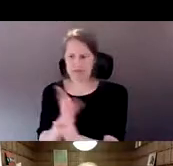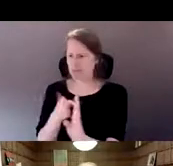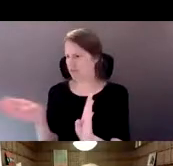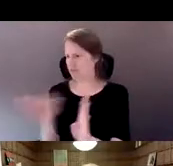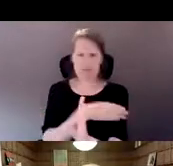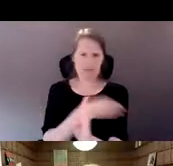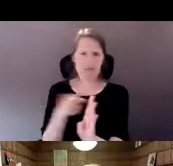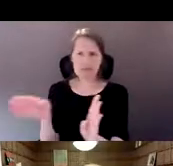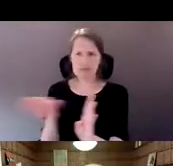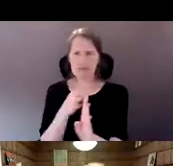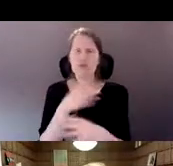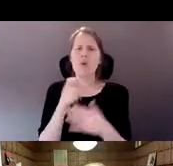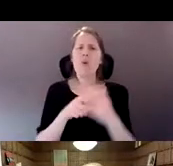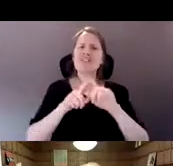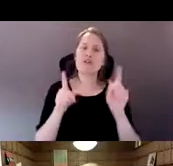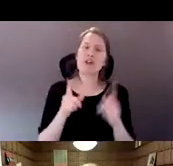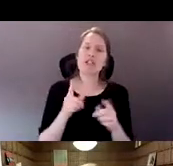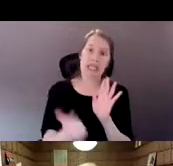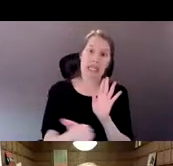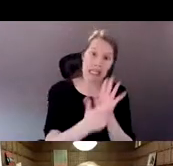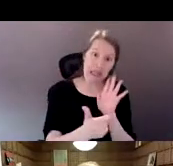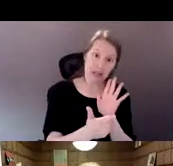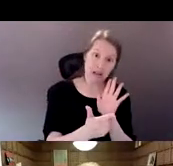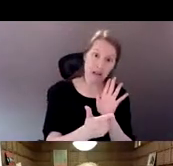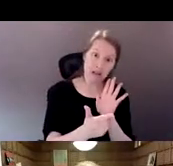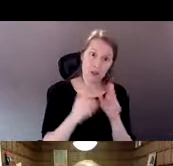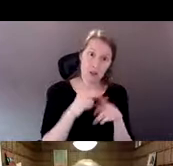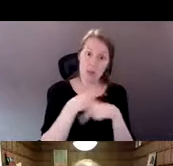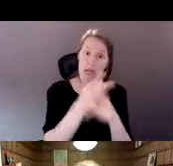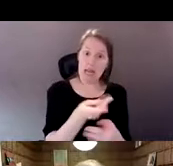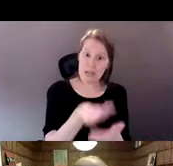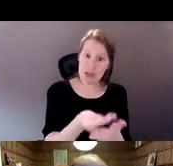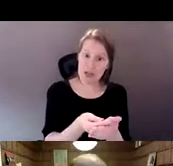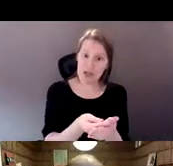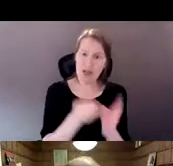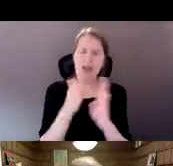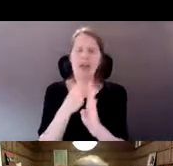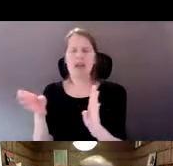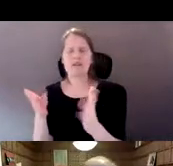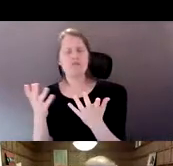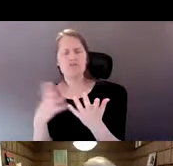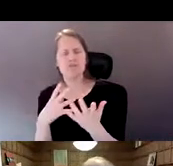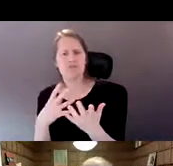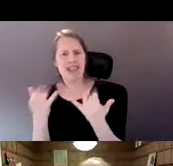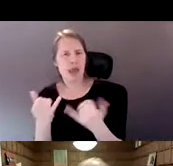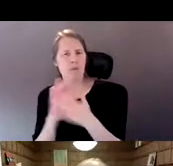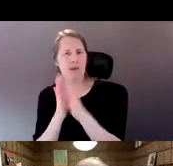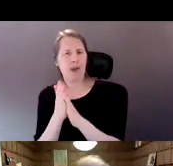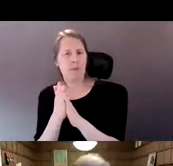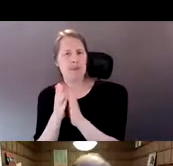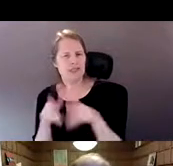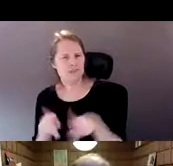illegal moneylending of before the change and the legal Christian moneylending after the change?